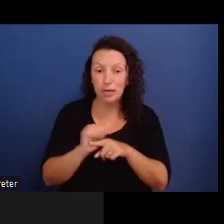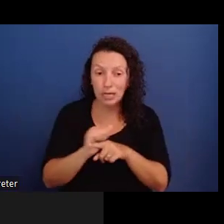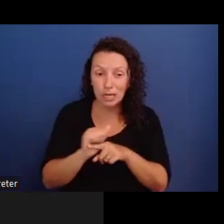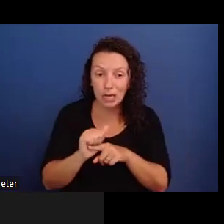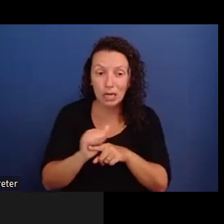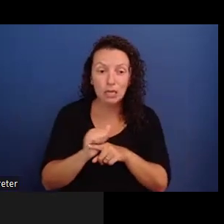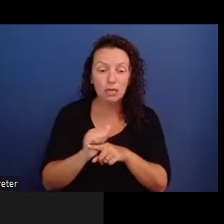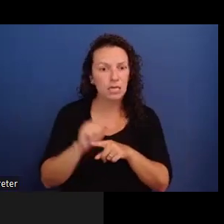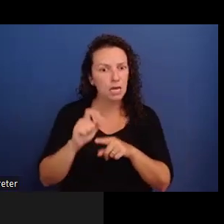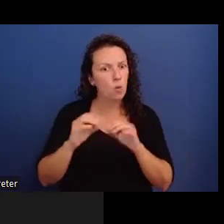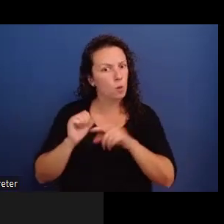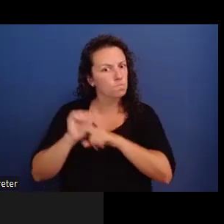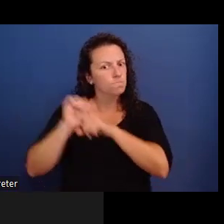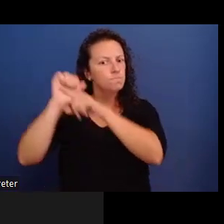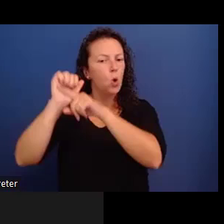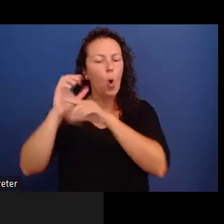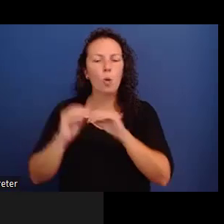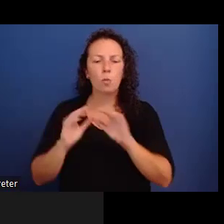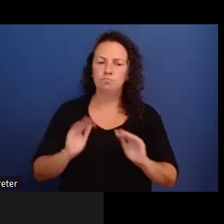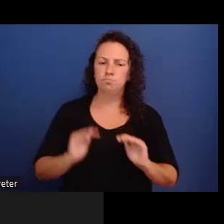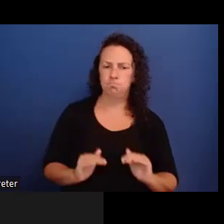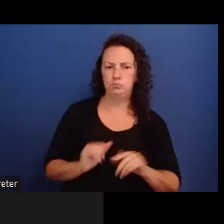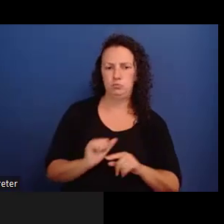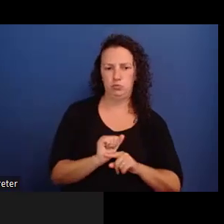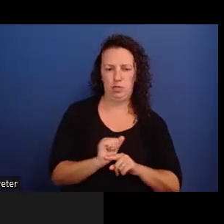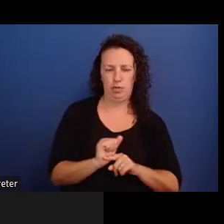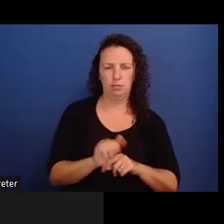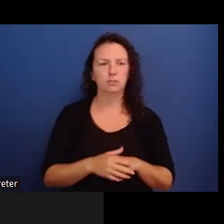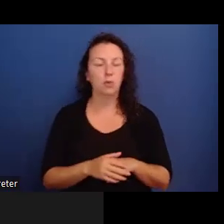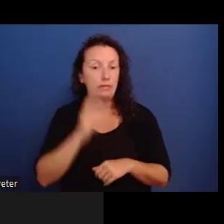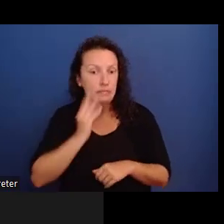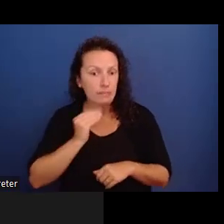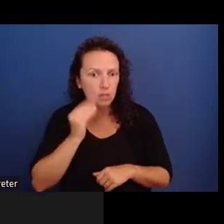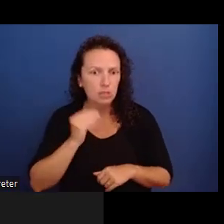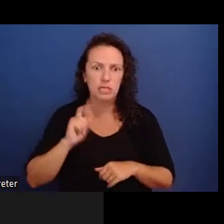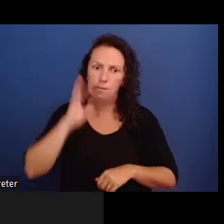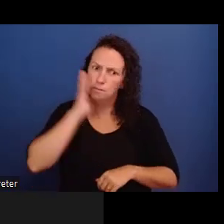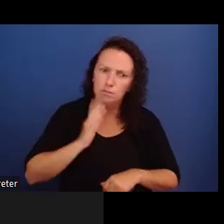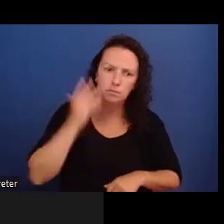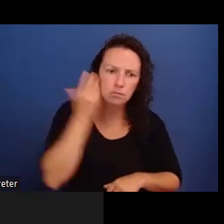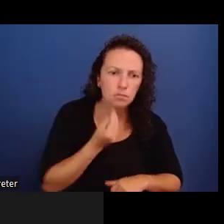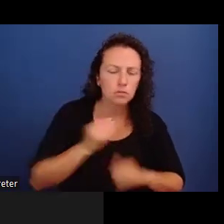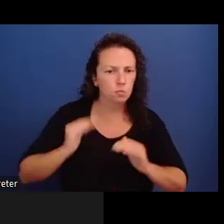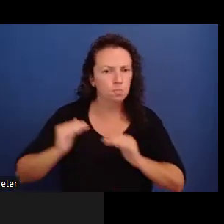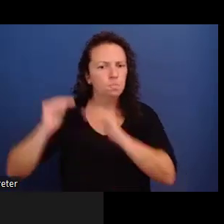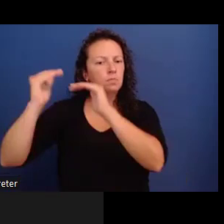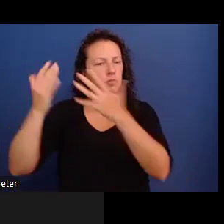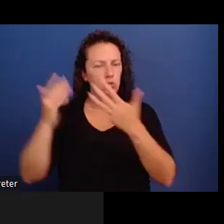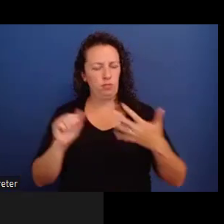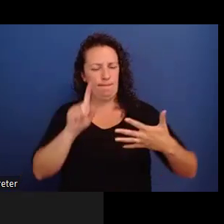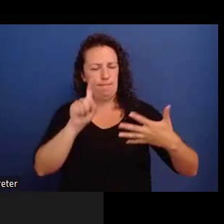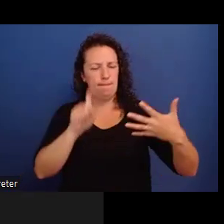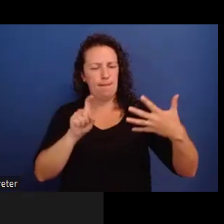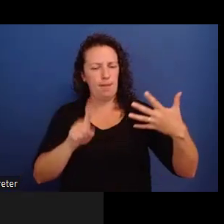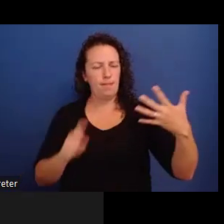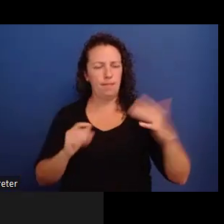experience you need as you think about the different sort of careers. So I'm going to turn